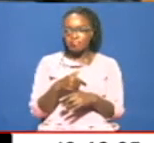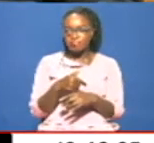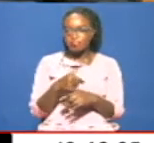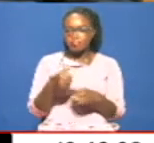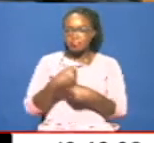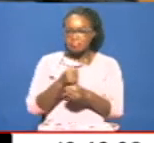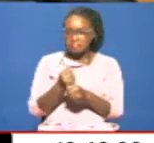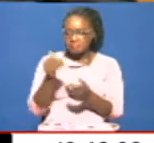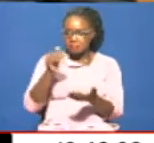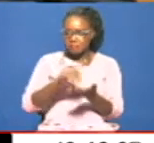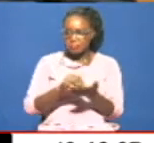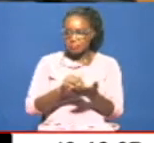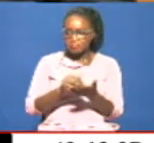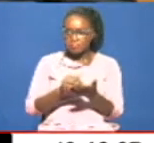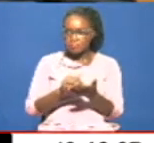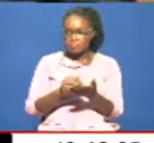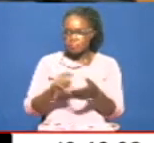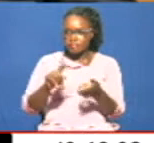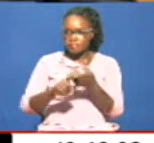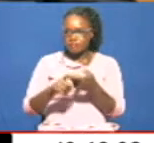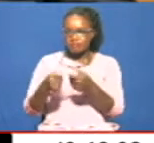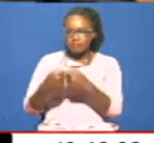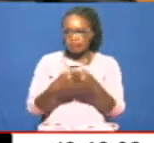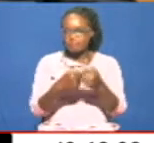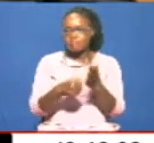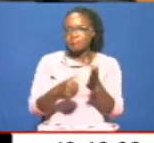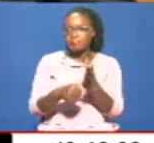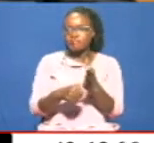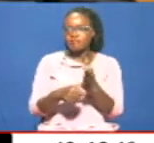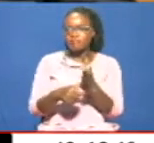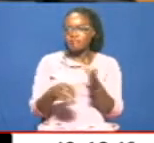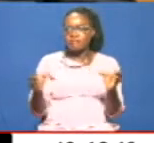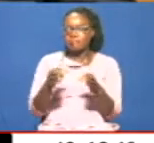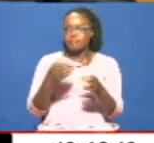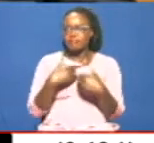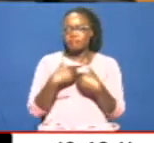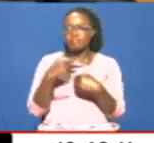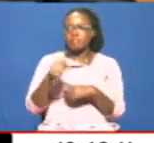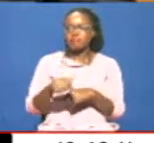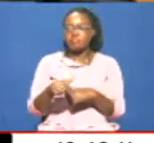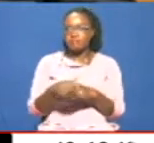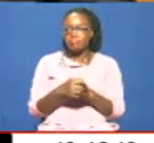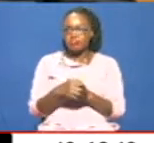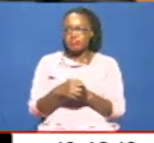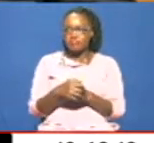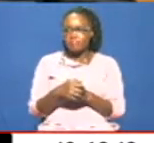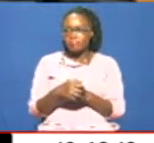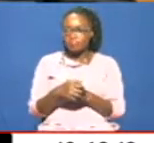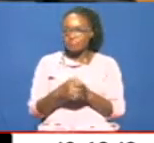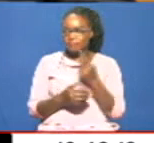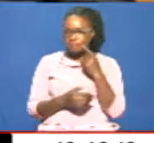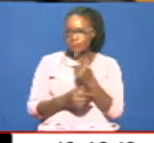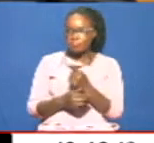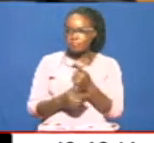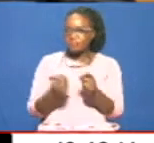redesigned to fit the challenges and the problems that are facing our communities today. Mm-hmm. Yeah. So like the one which is on the screen, what does it